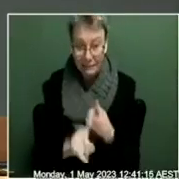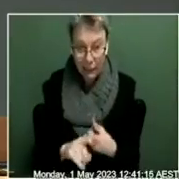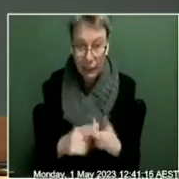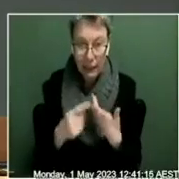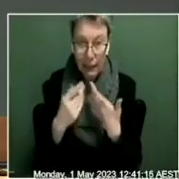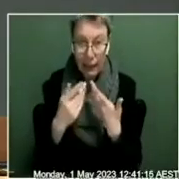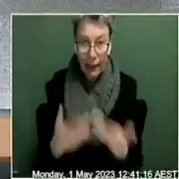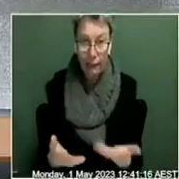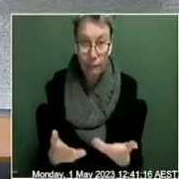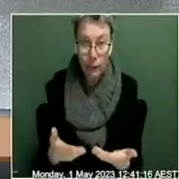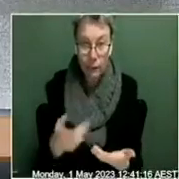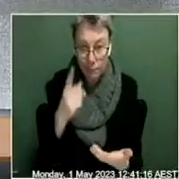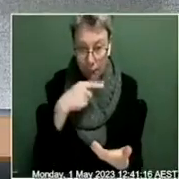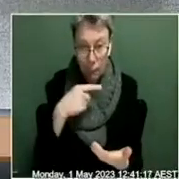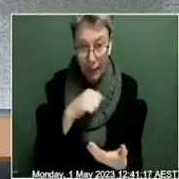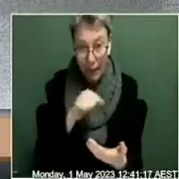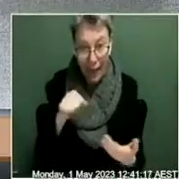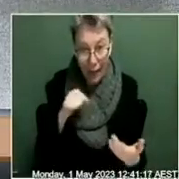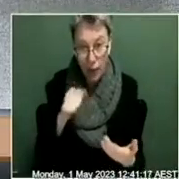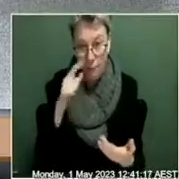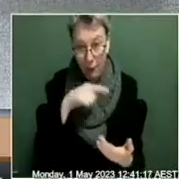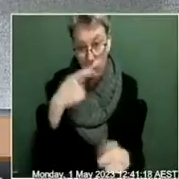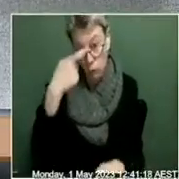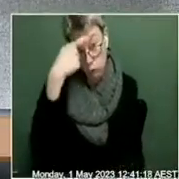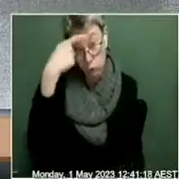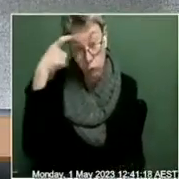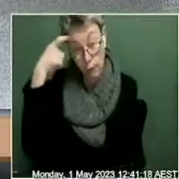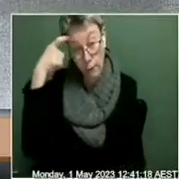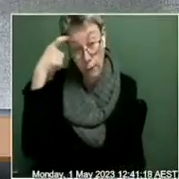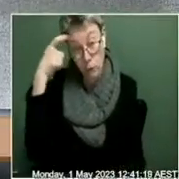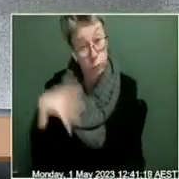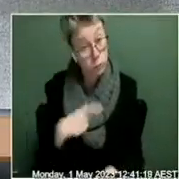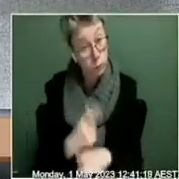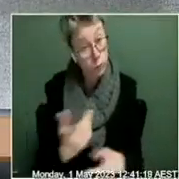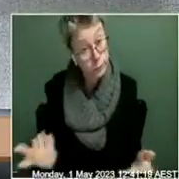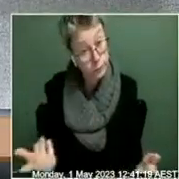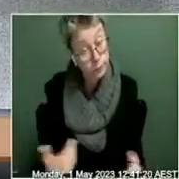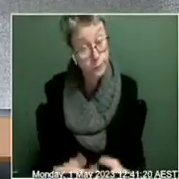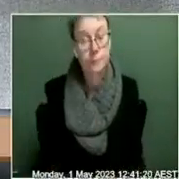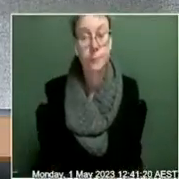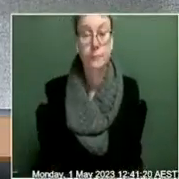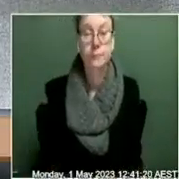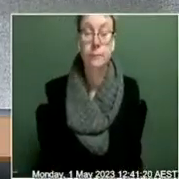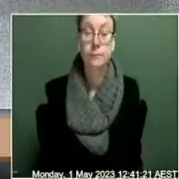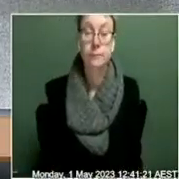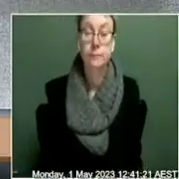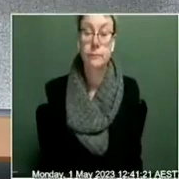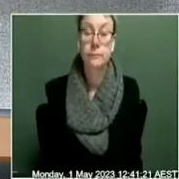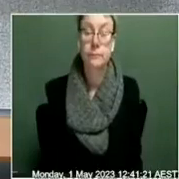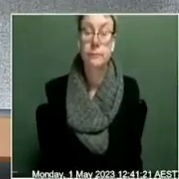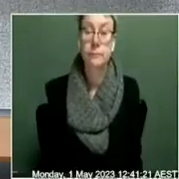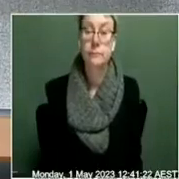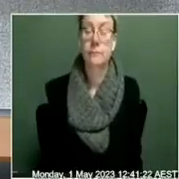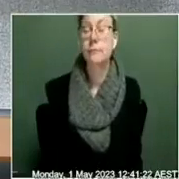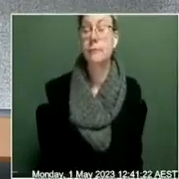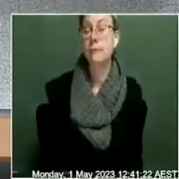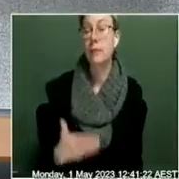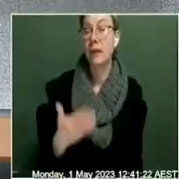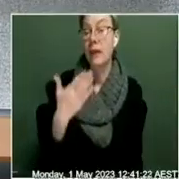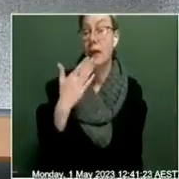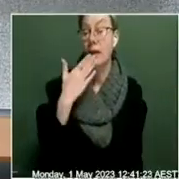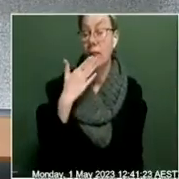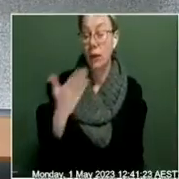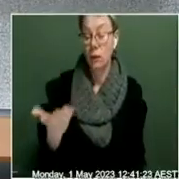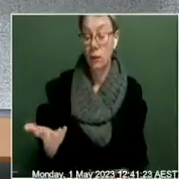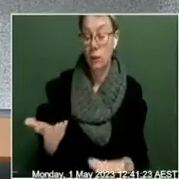Thanks for that opportunity, Commissioner Lovett. I would say a couple of things. So in representing the Department of Health today, I do